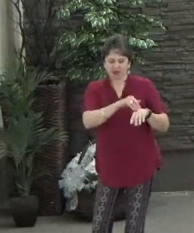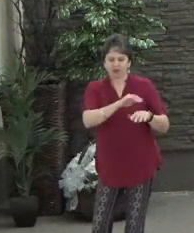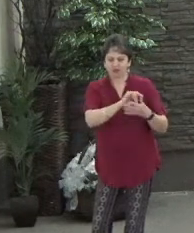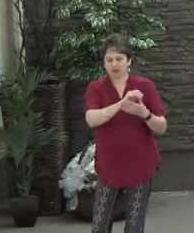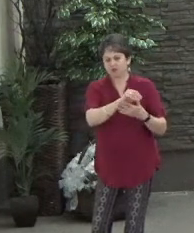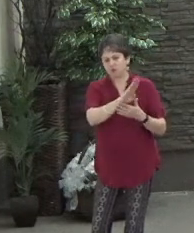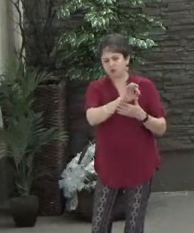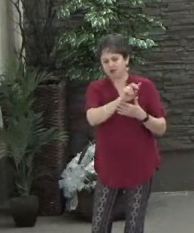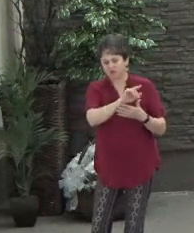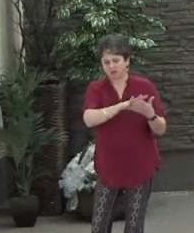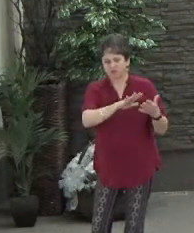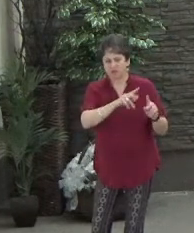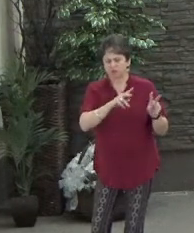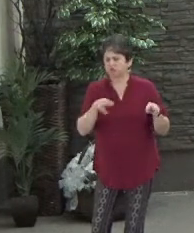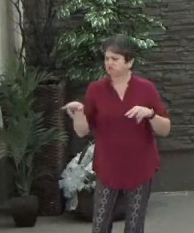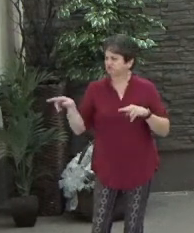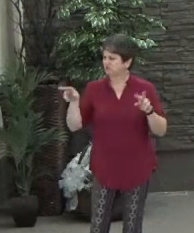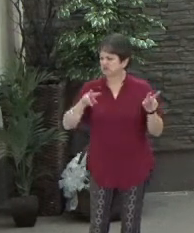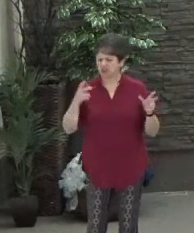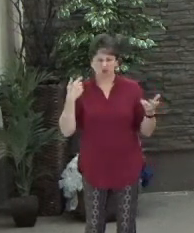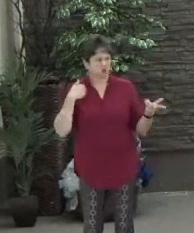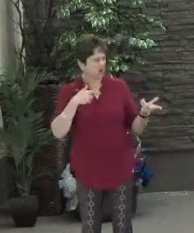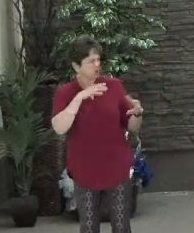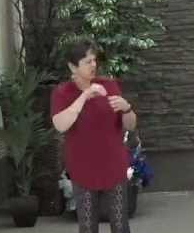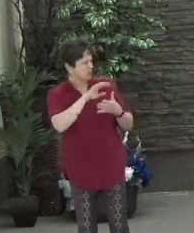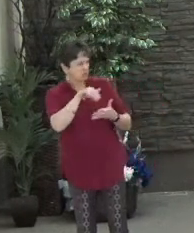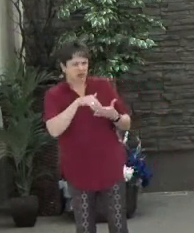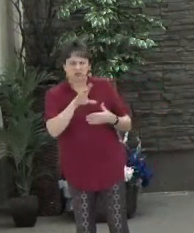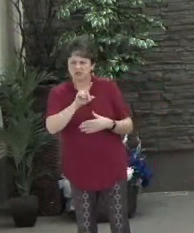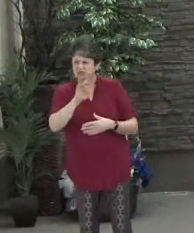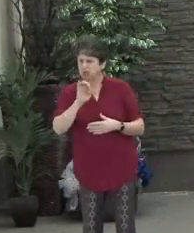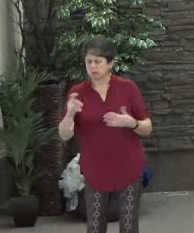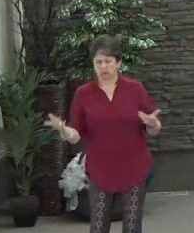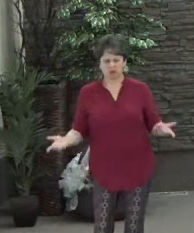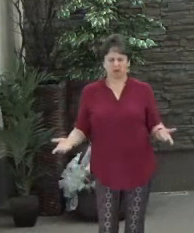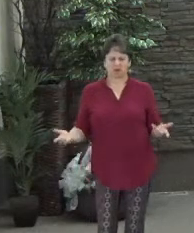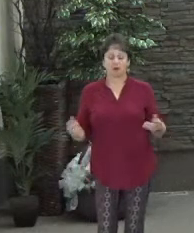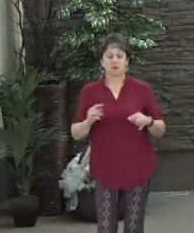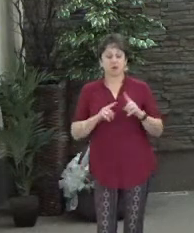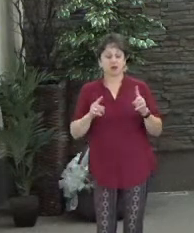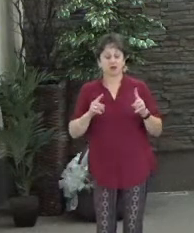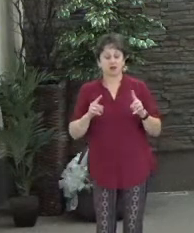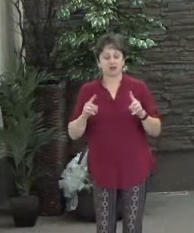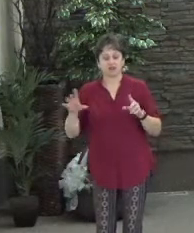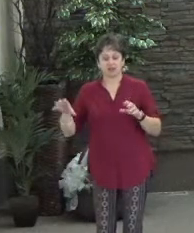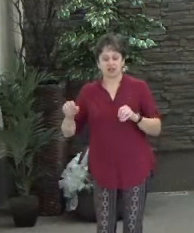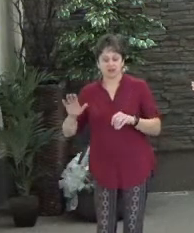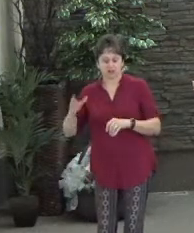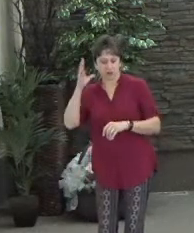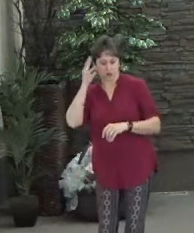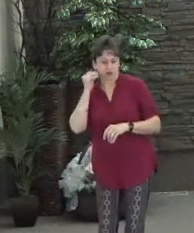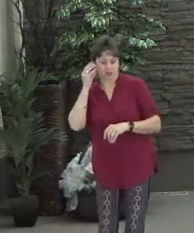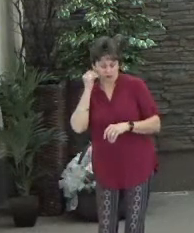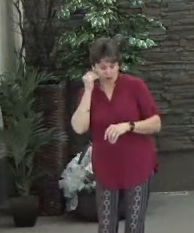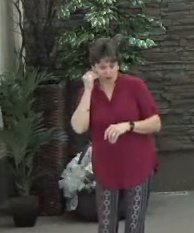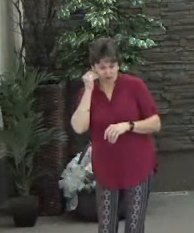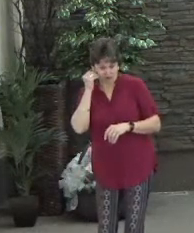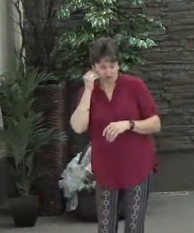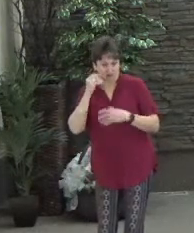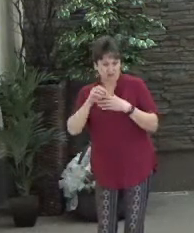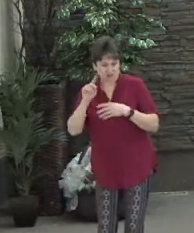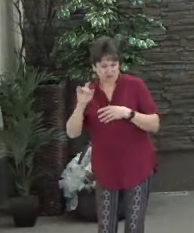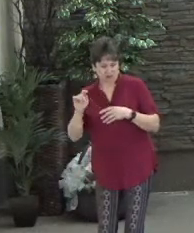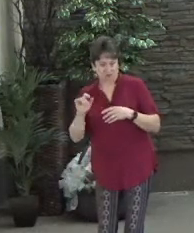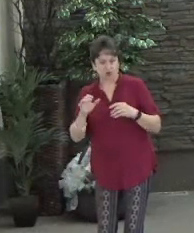around, they might have reasonably said, we're just in a dump. But if they had taken that experience, as I believe they did, and laid it